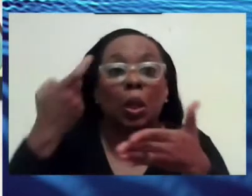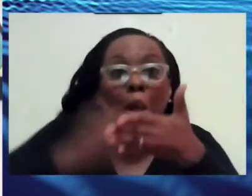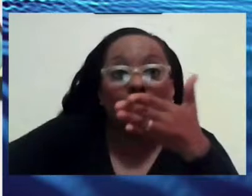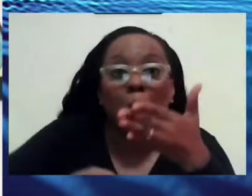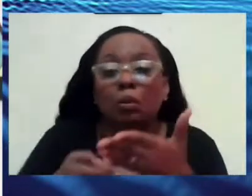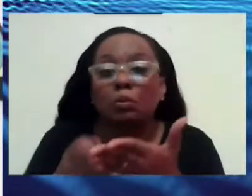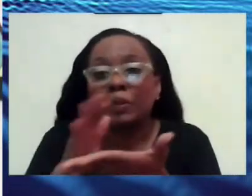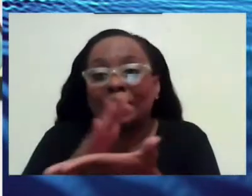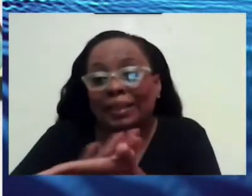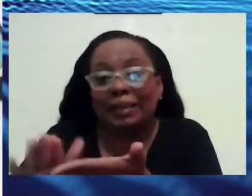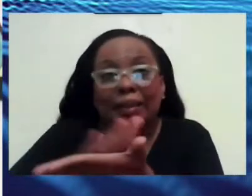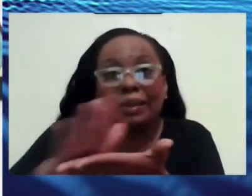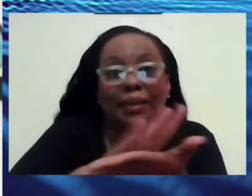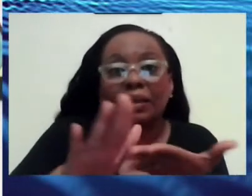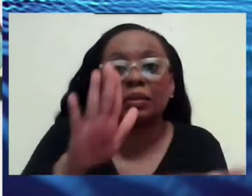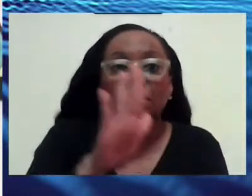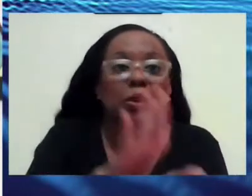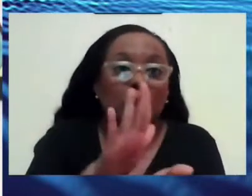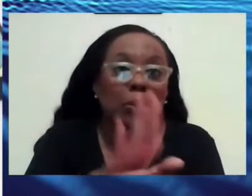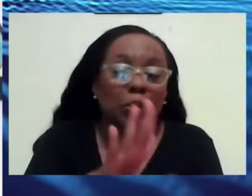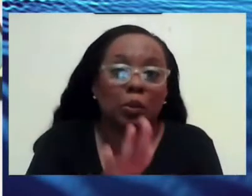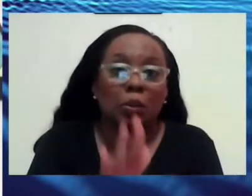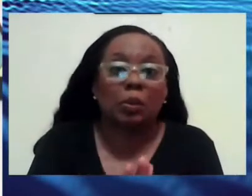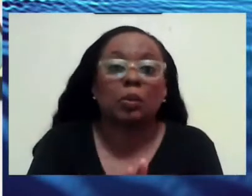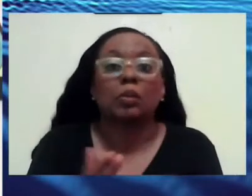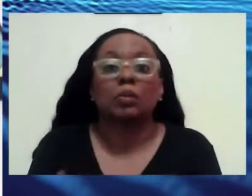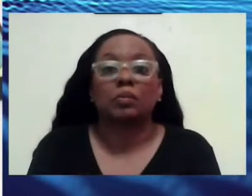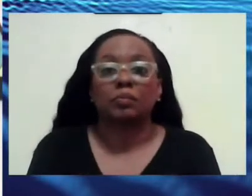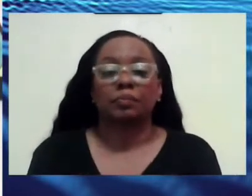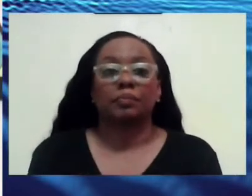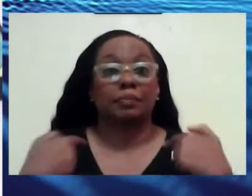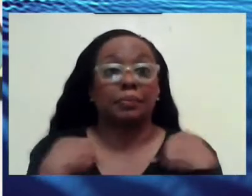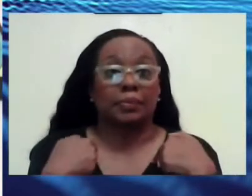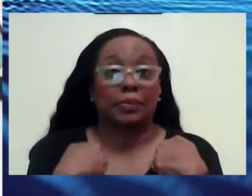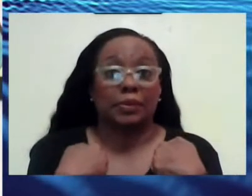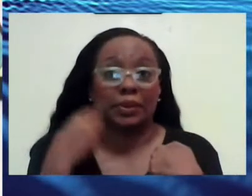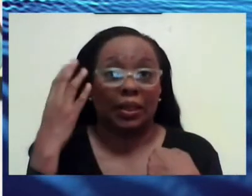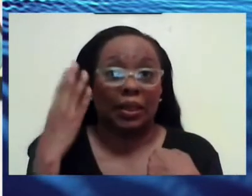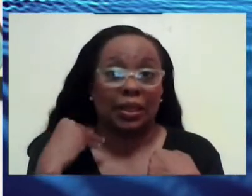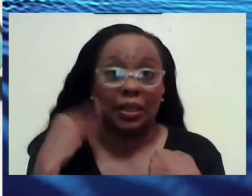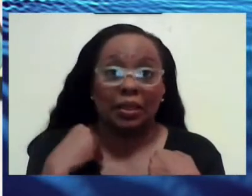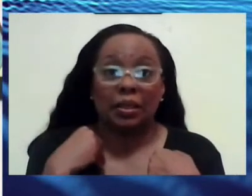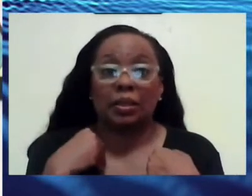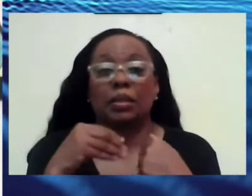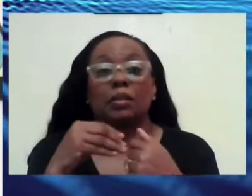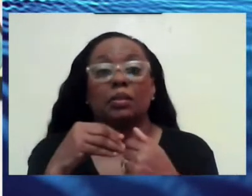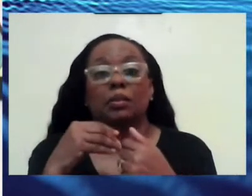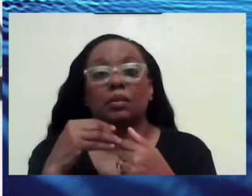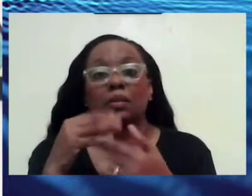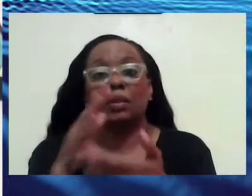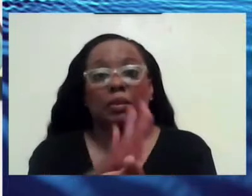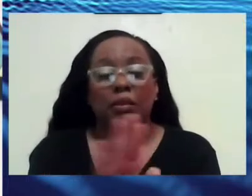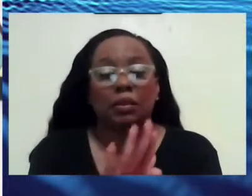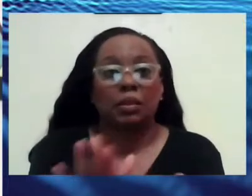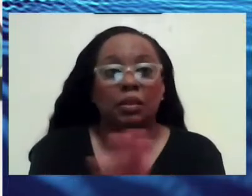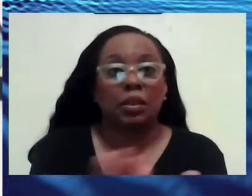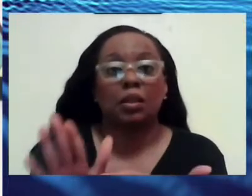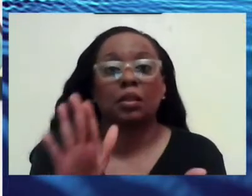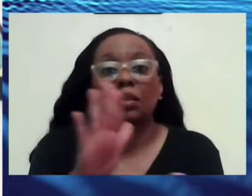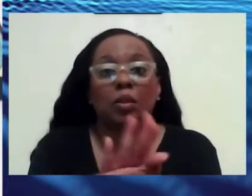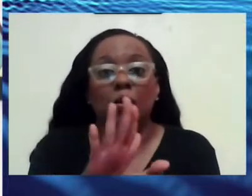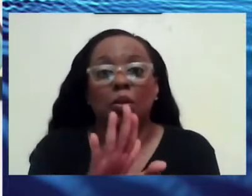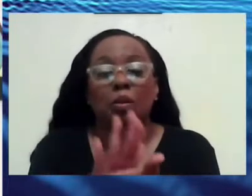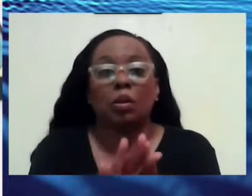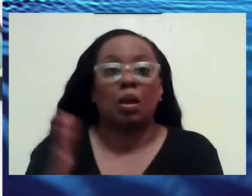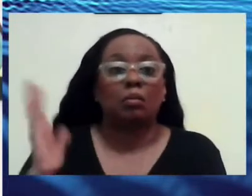cleaning schools. I certainly have had the experience of having to clean schools and industrially clean schools prior to the start of school when they